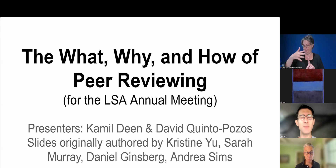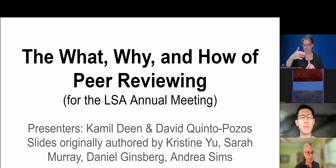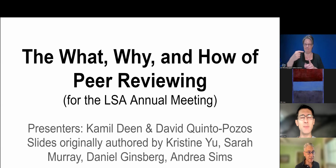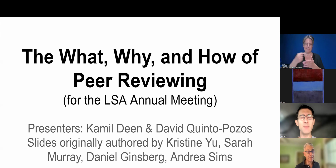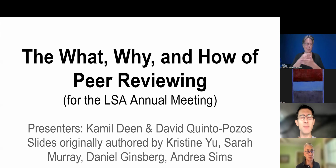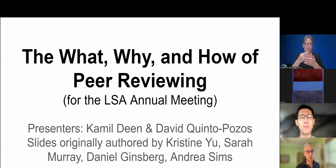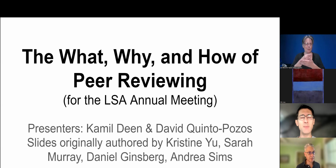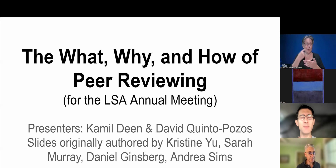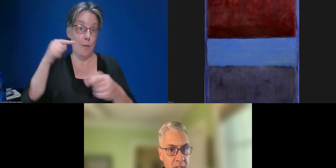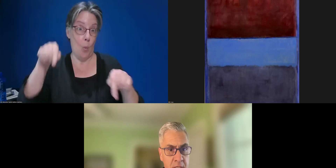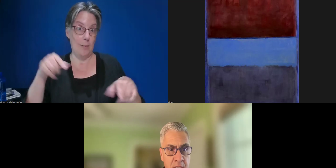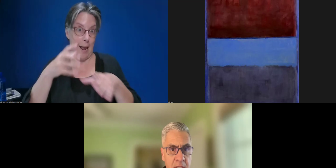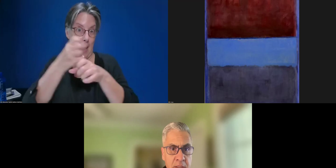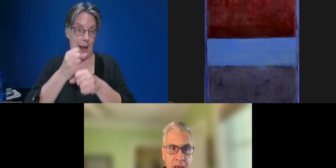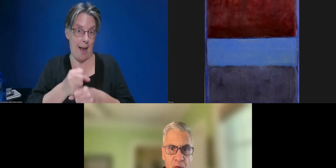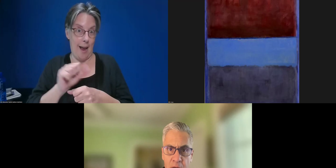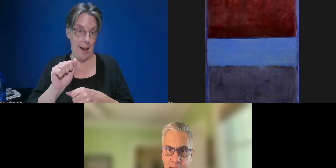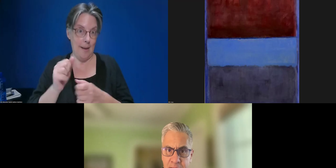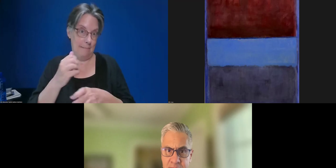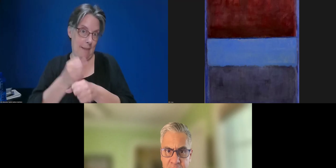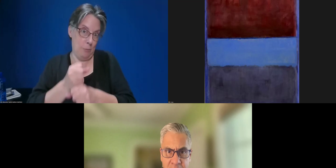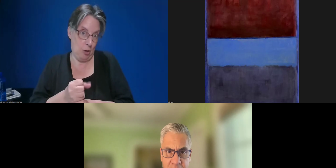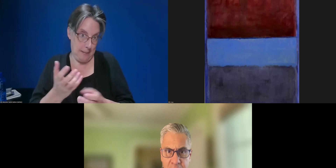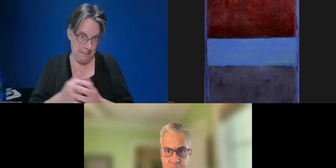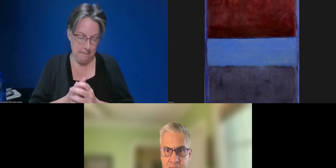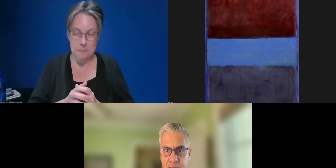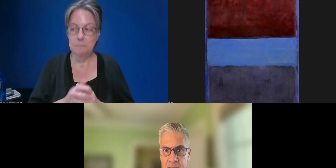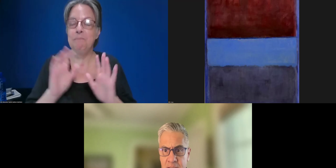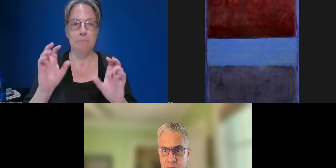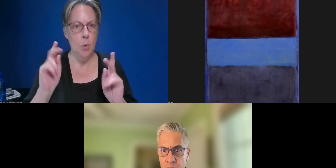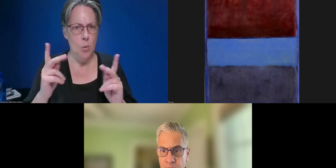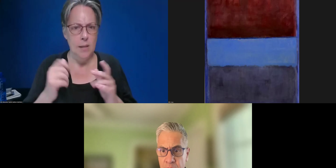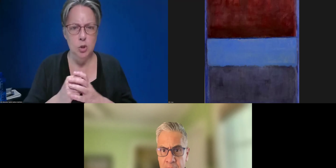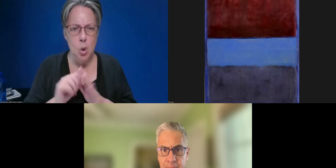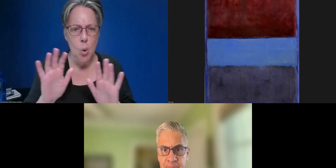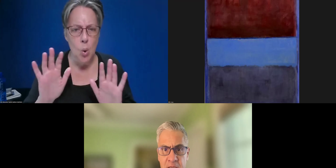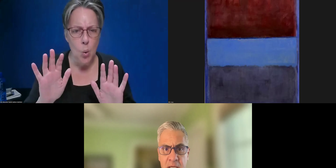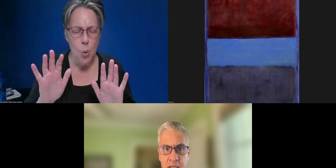reviewing for these abstracts. Now, let's see.